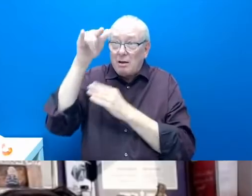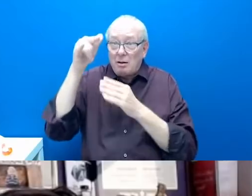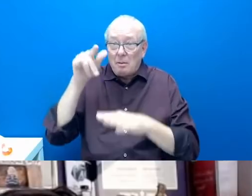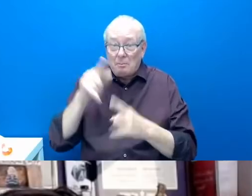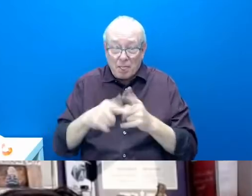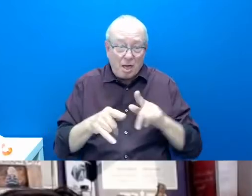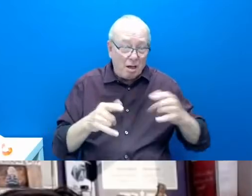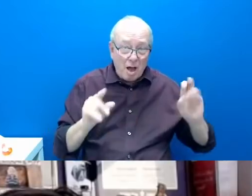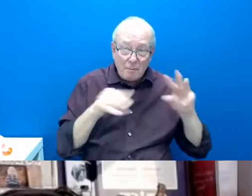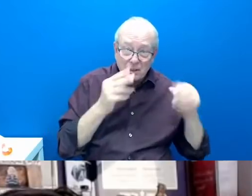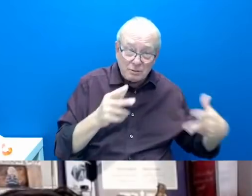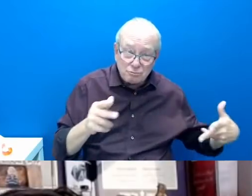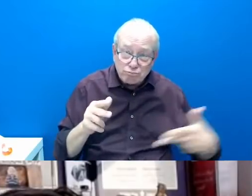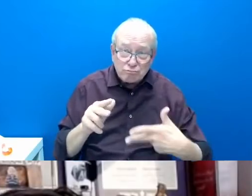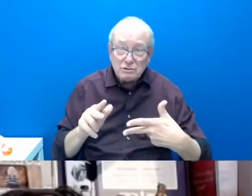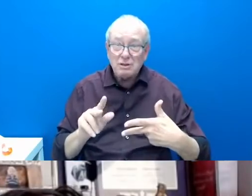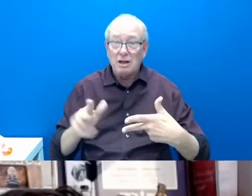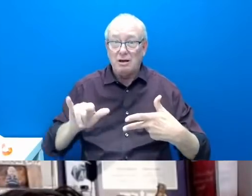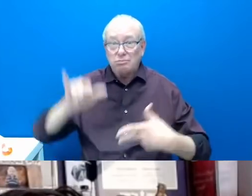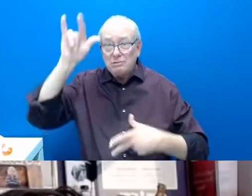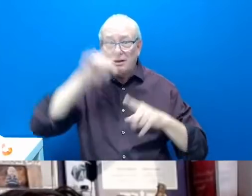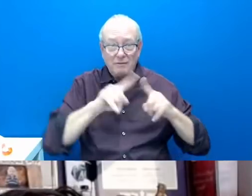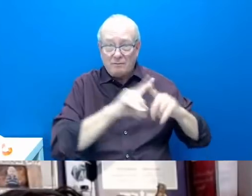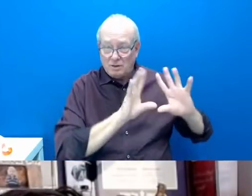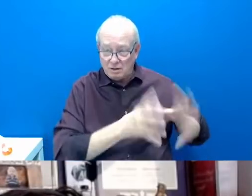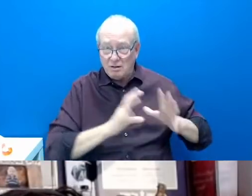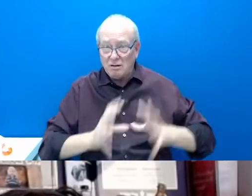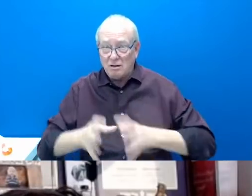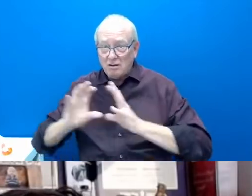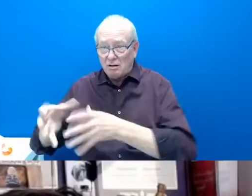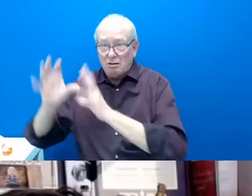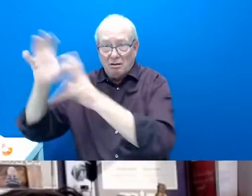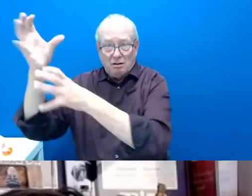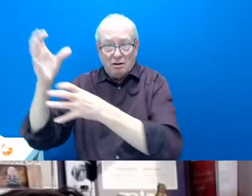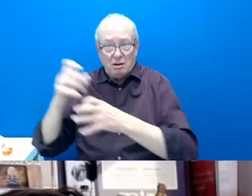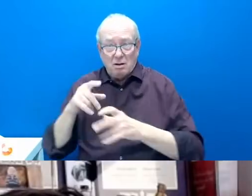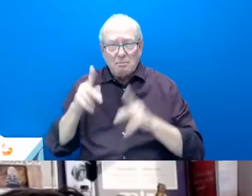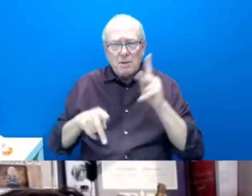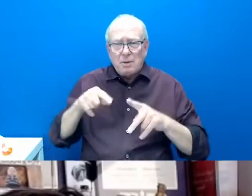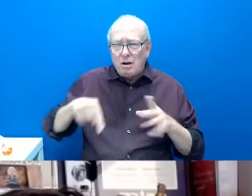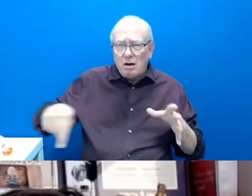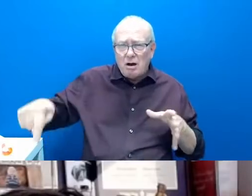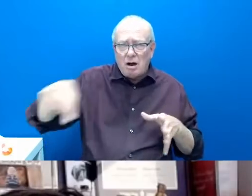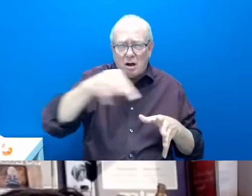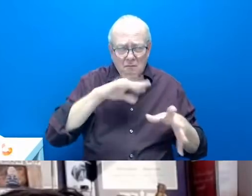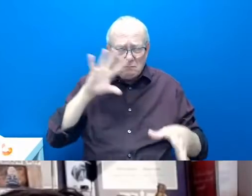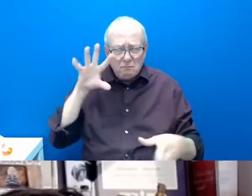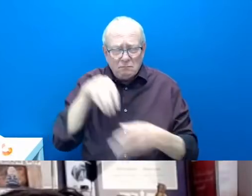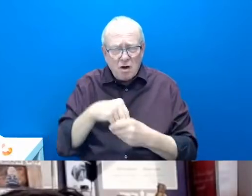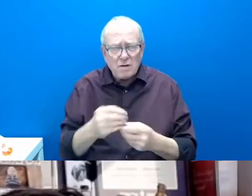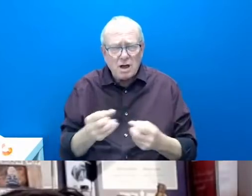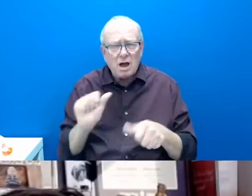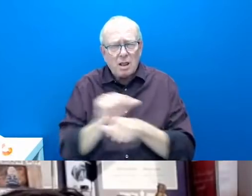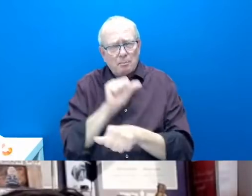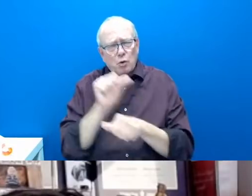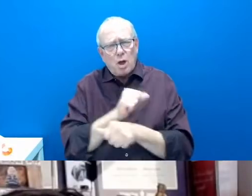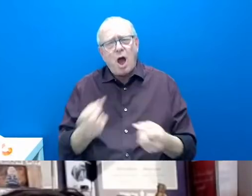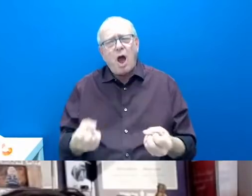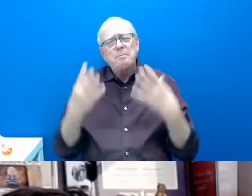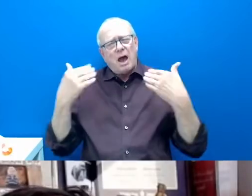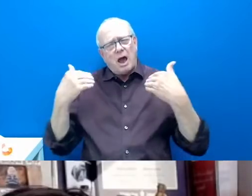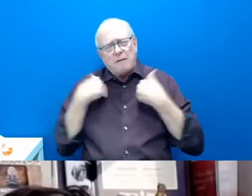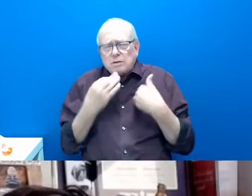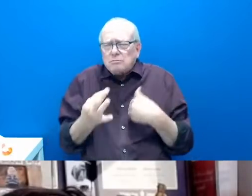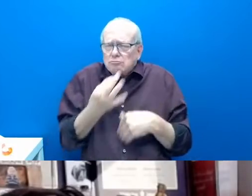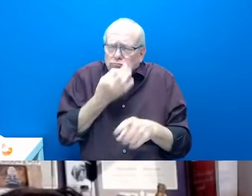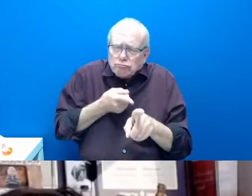this transporting. How many of those folks do we have in Alberta? What type